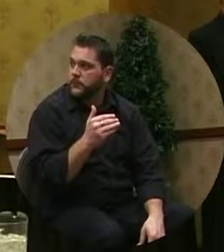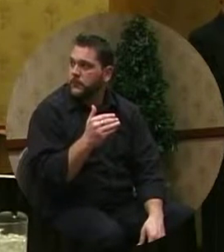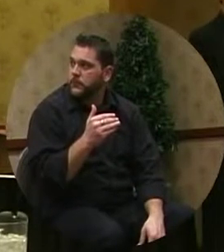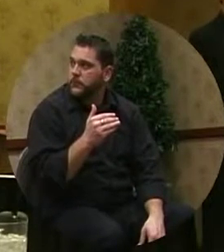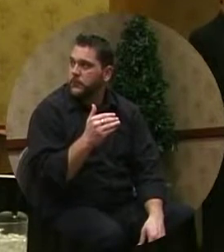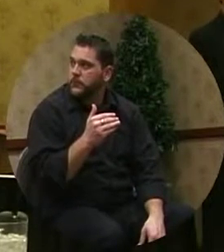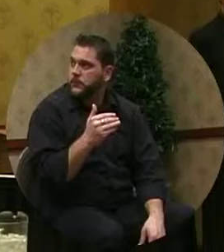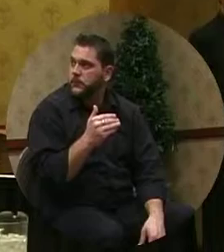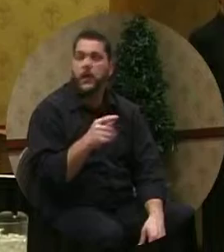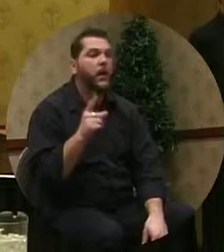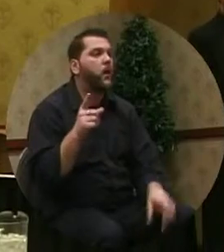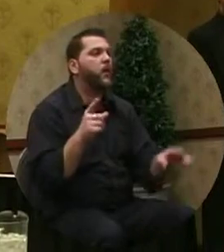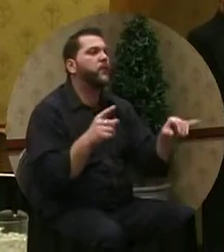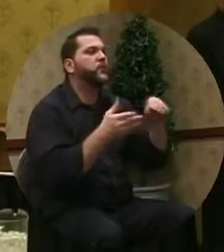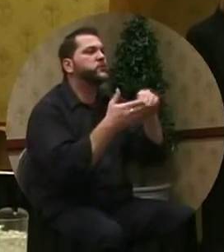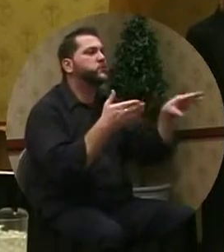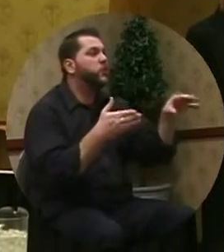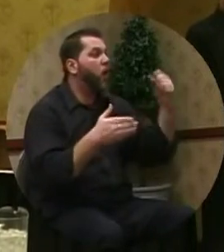with Tourette syndrome.